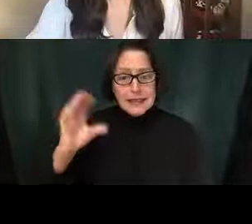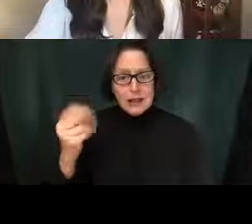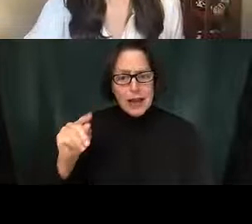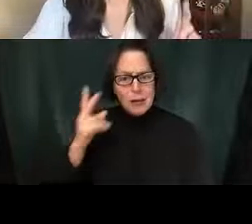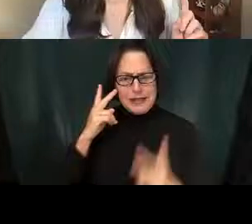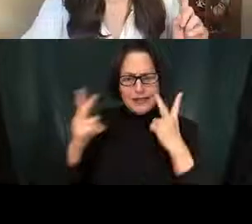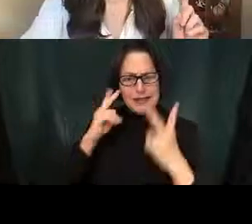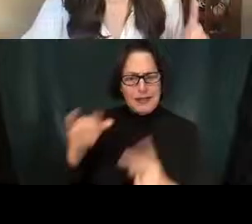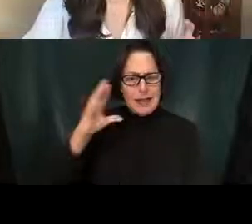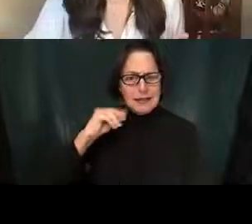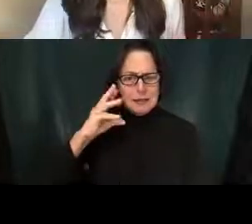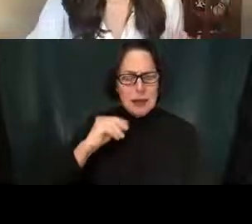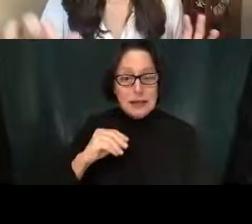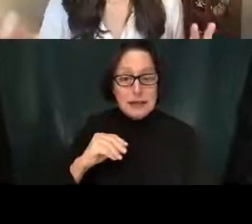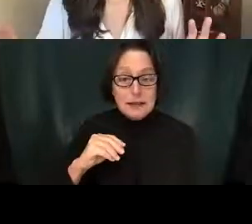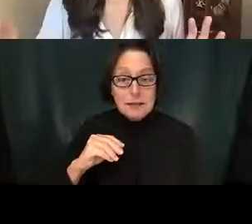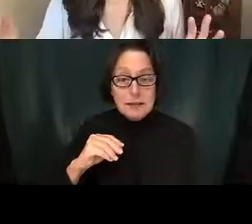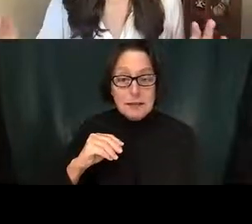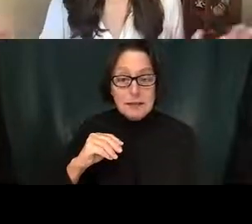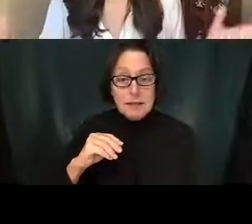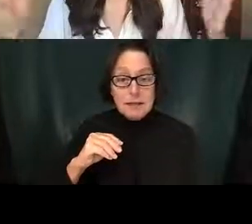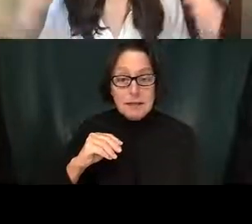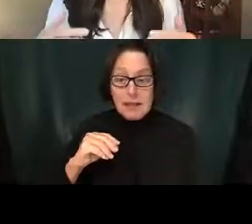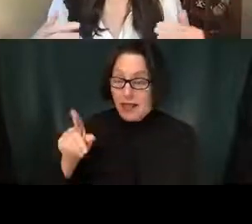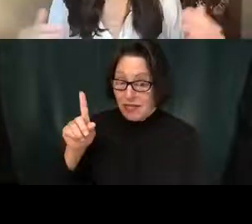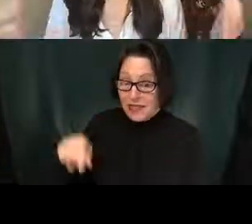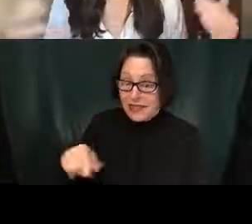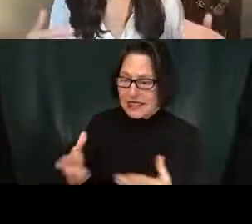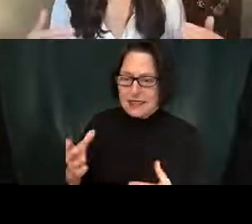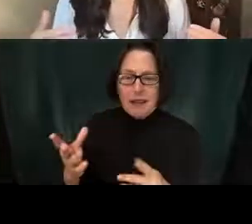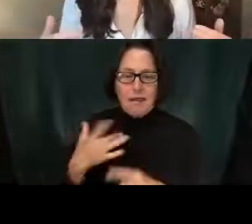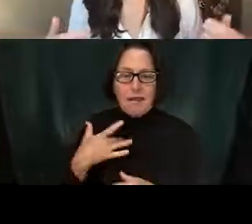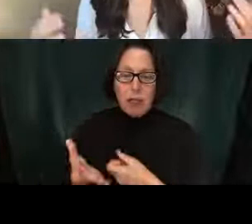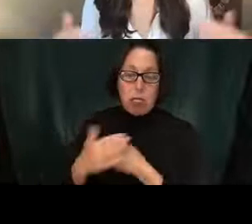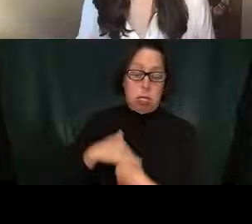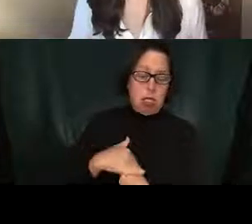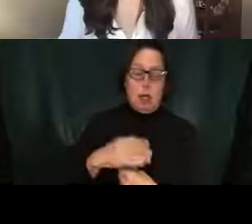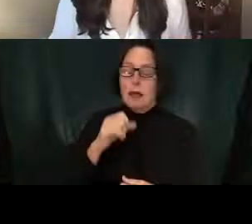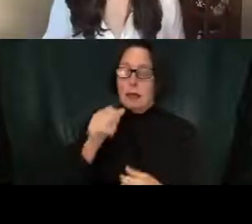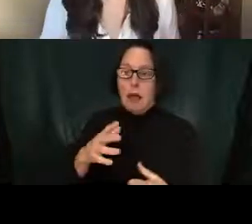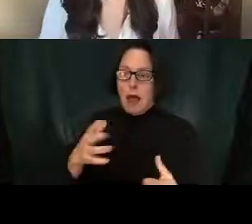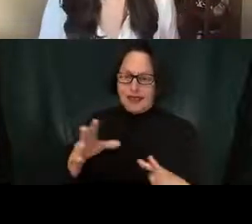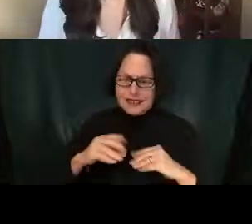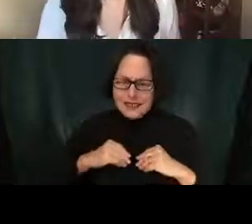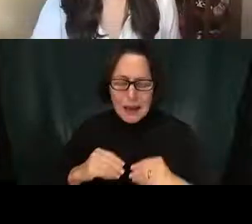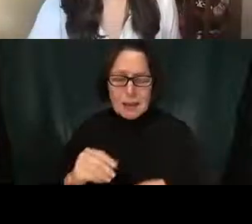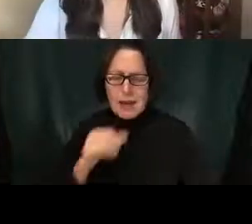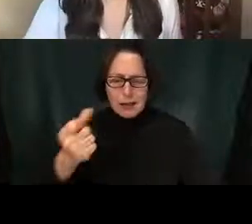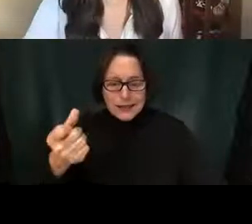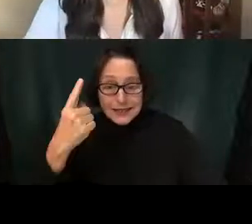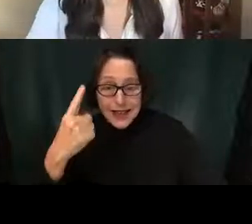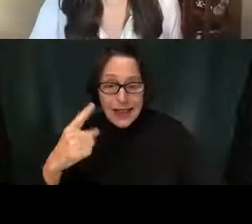experience. In addition to so many of these things being shut down, lack of buy-in, not understanding, feeling